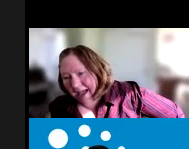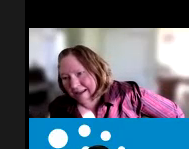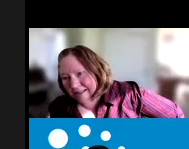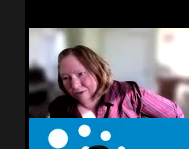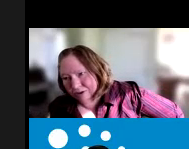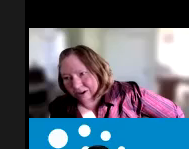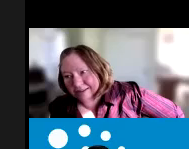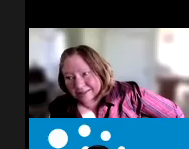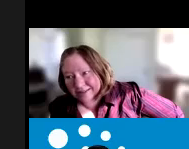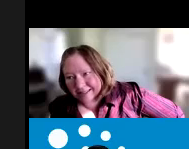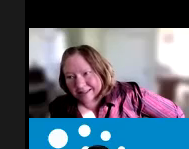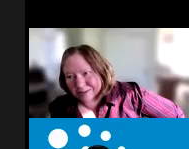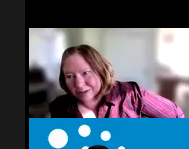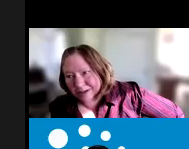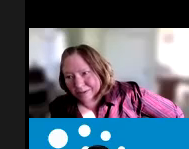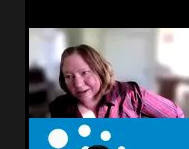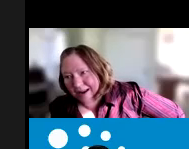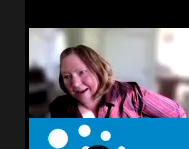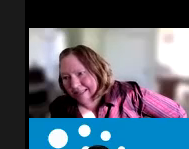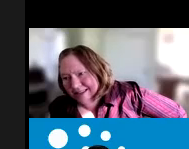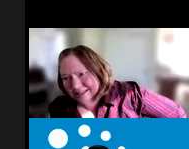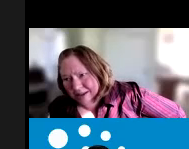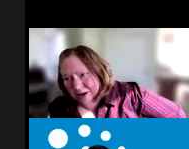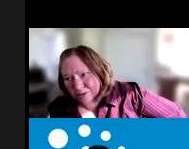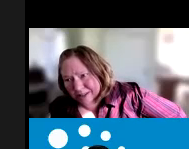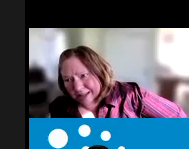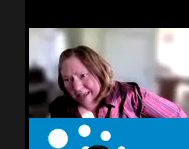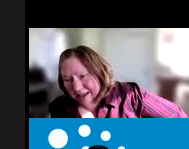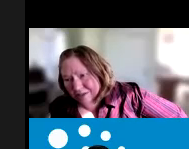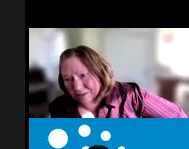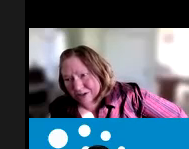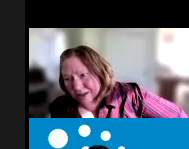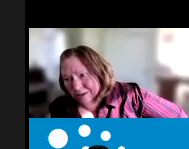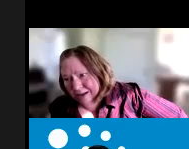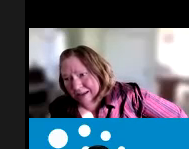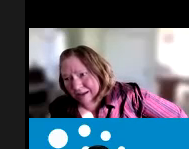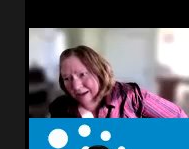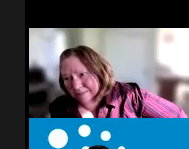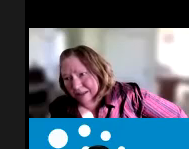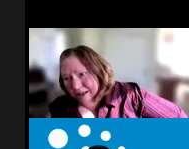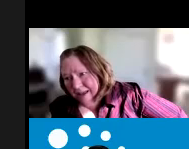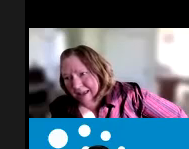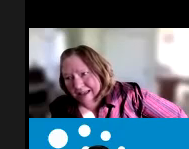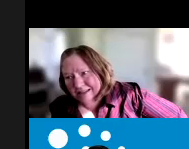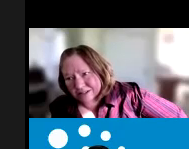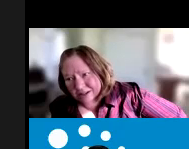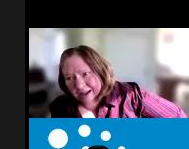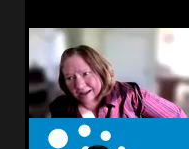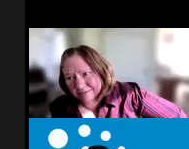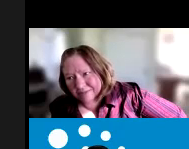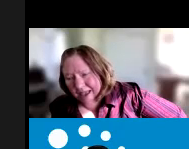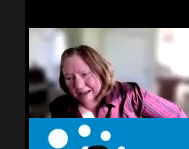keeping that at the forefront, I think, is really important. And I think it's, really key on the racial equity, and